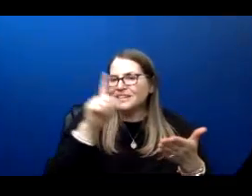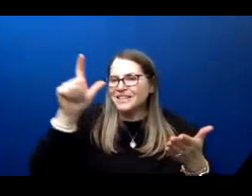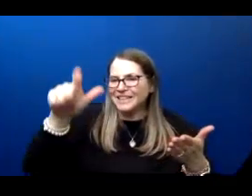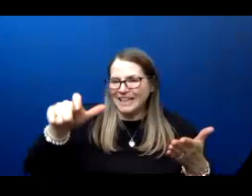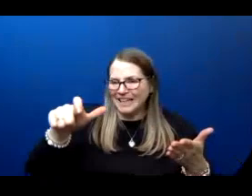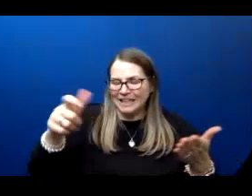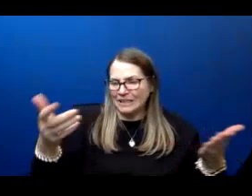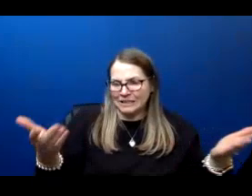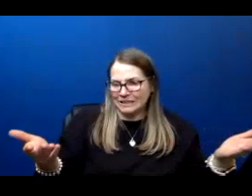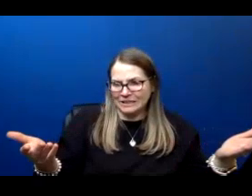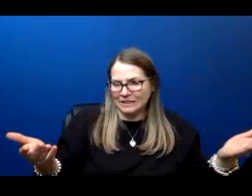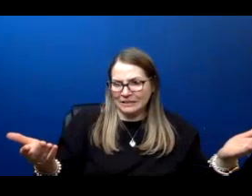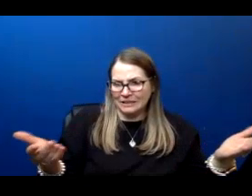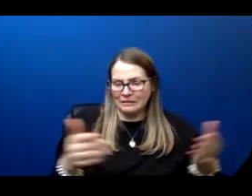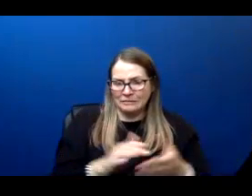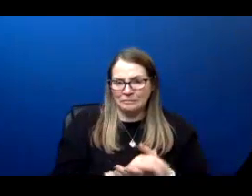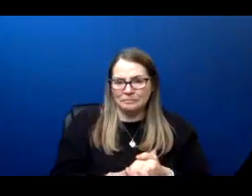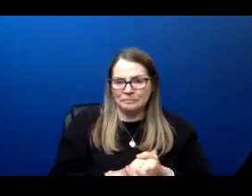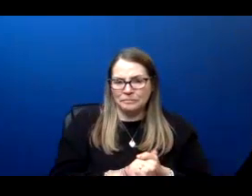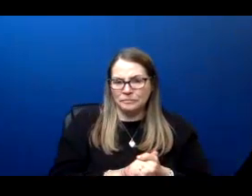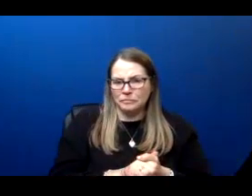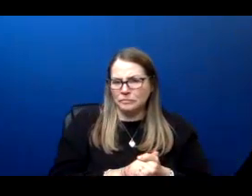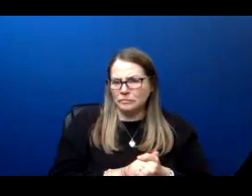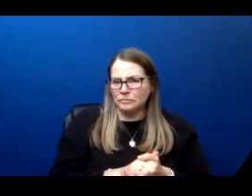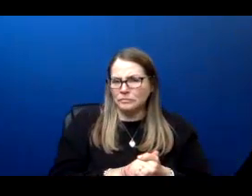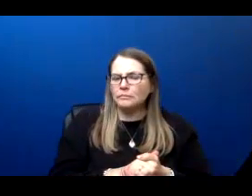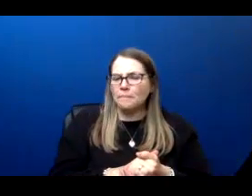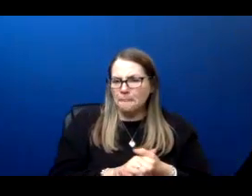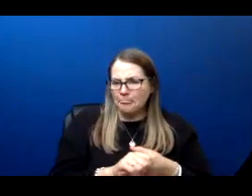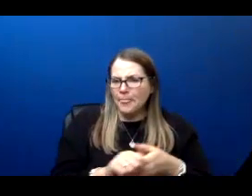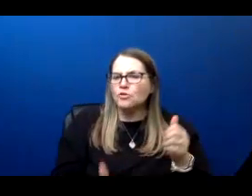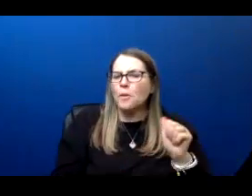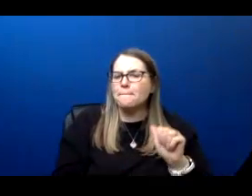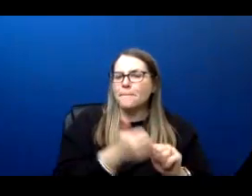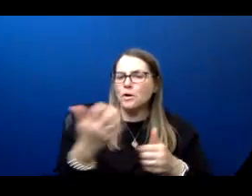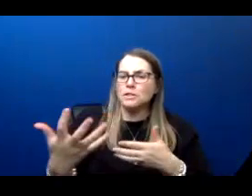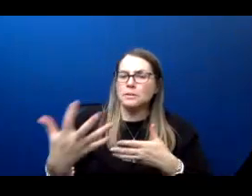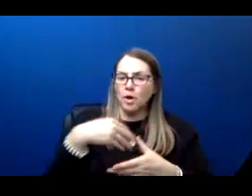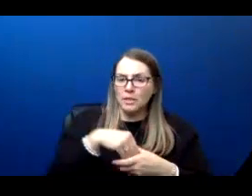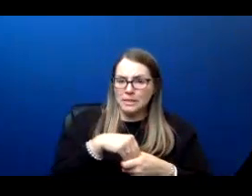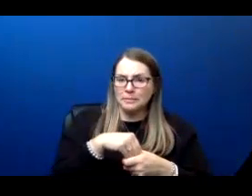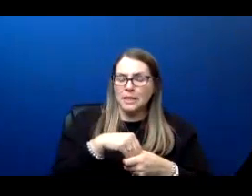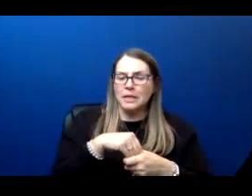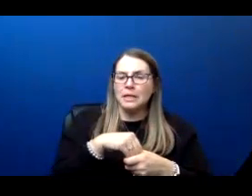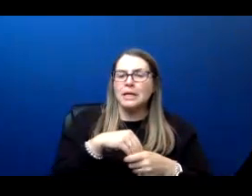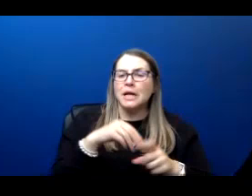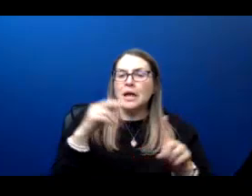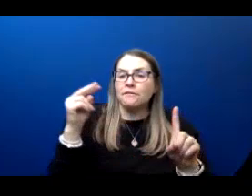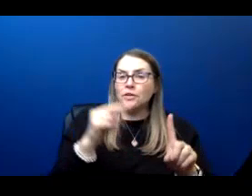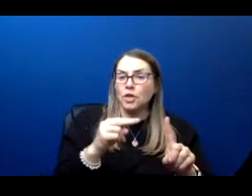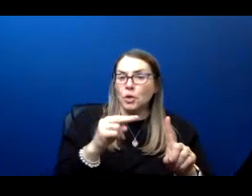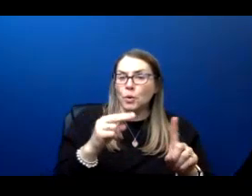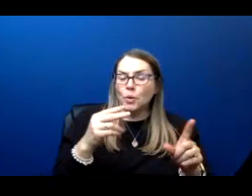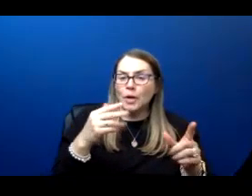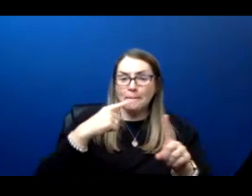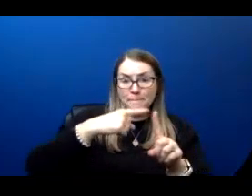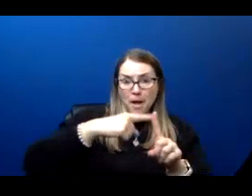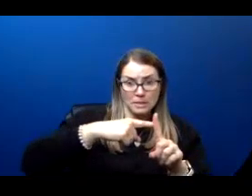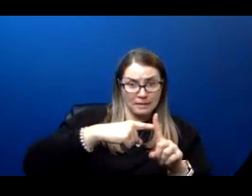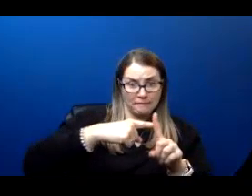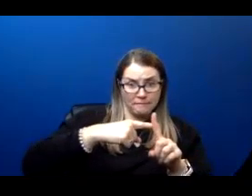more vaccine at this time. So most participants view official vaccination recommendations positively